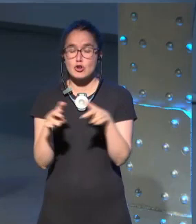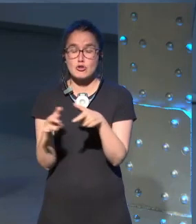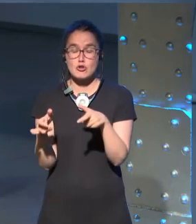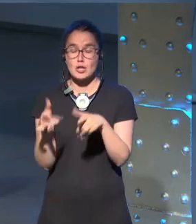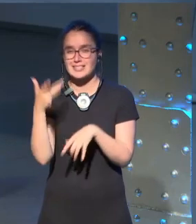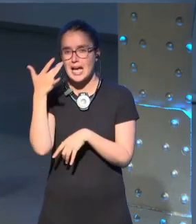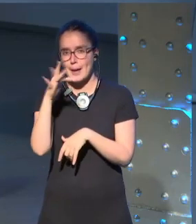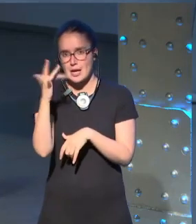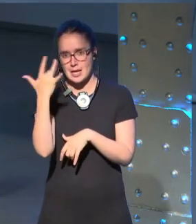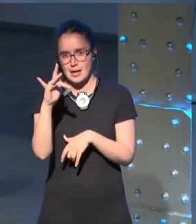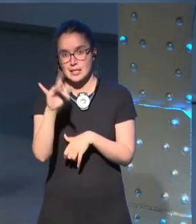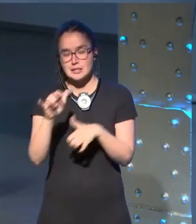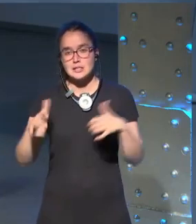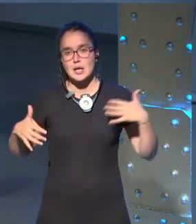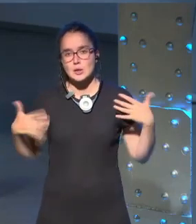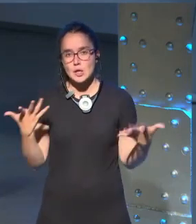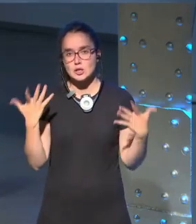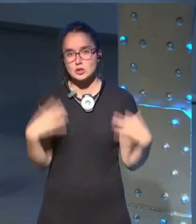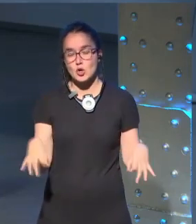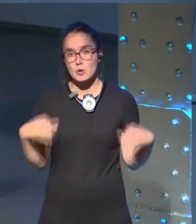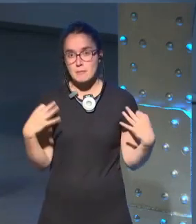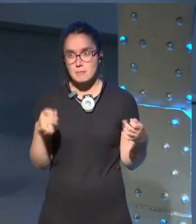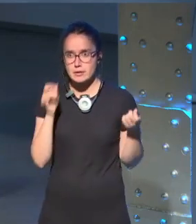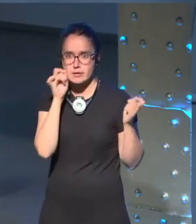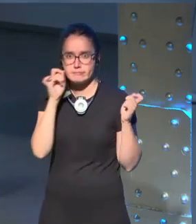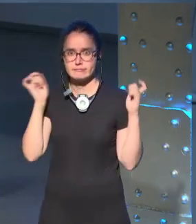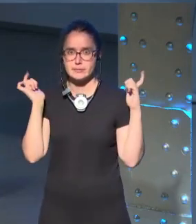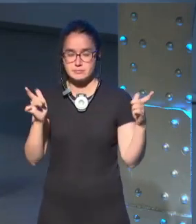And generally I discover that I've grossly